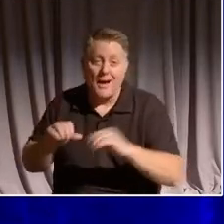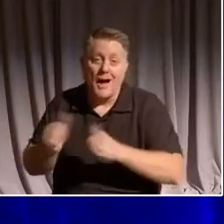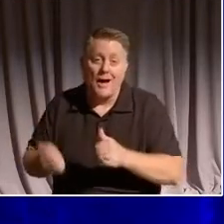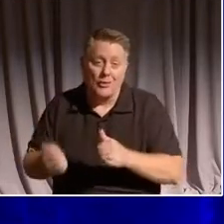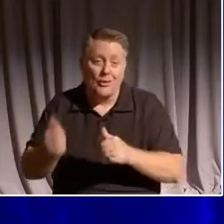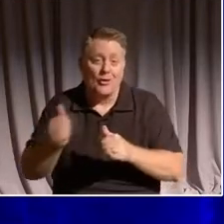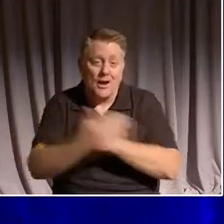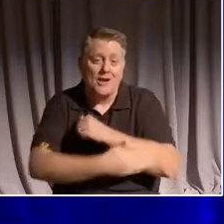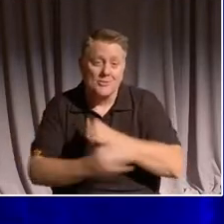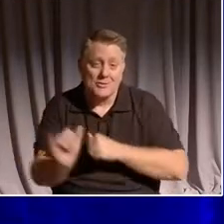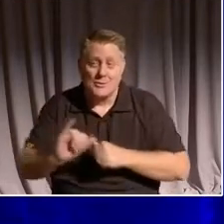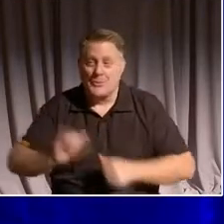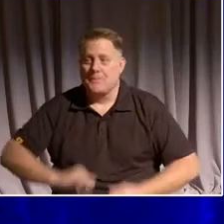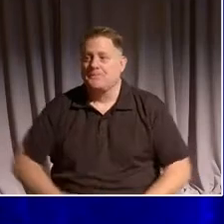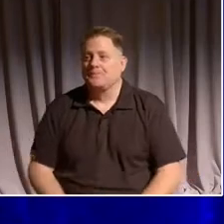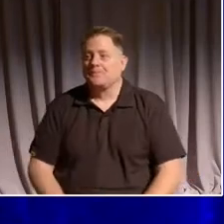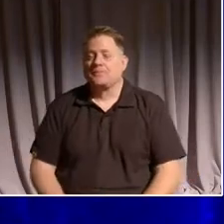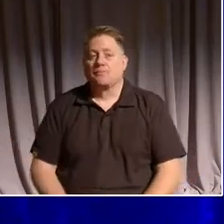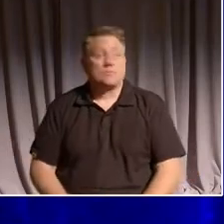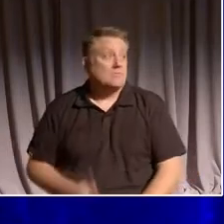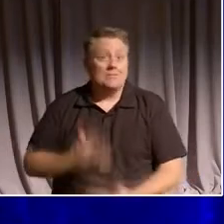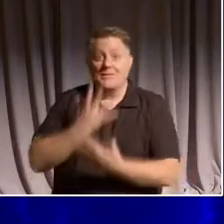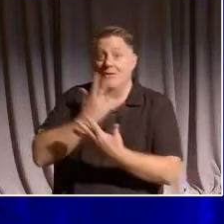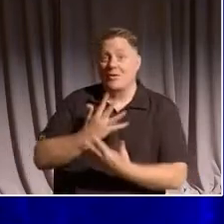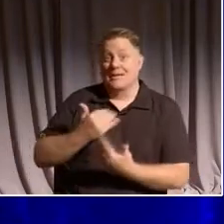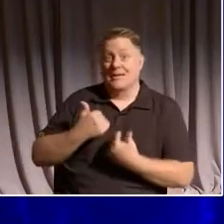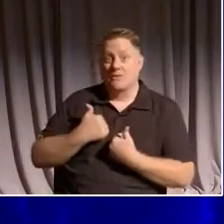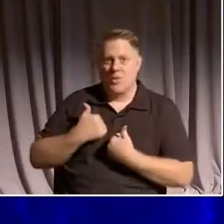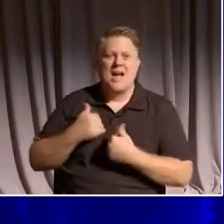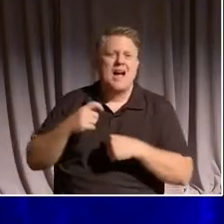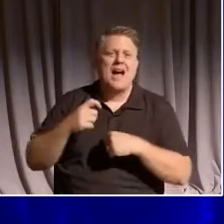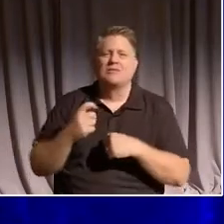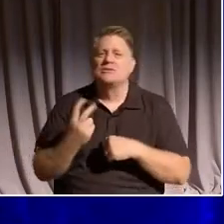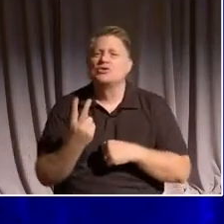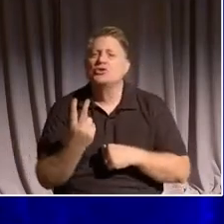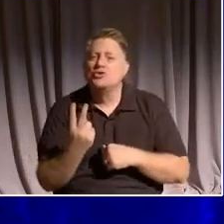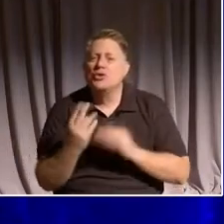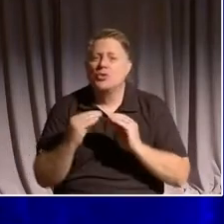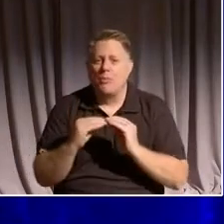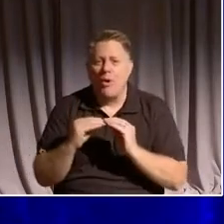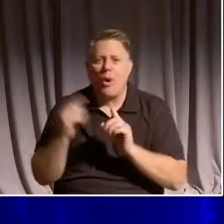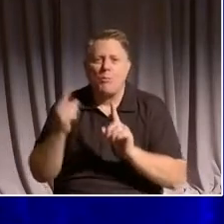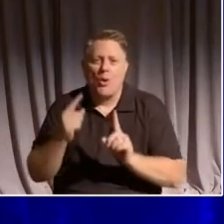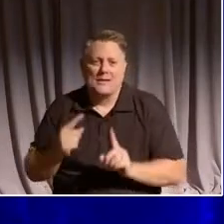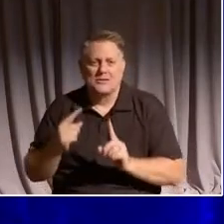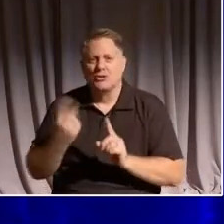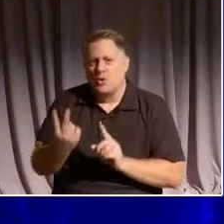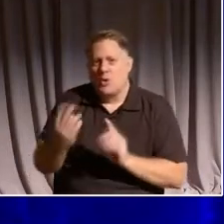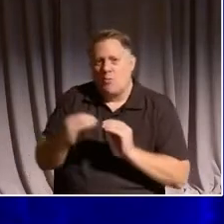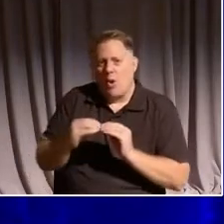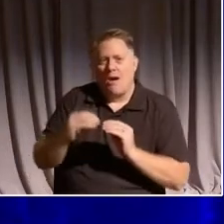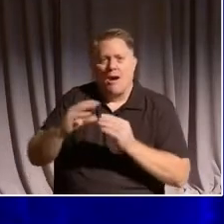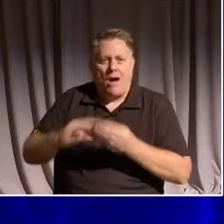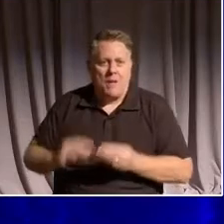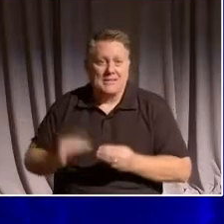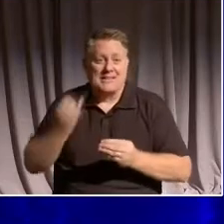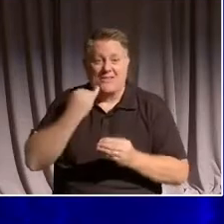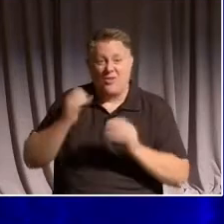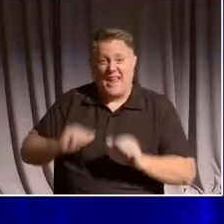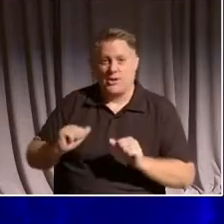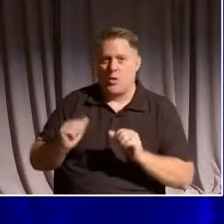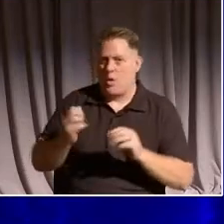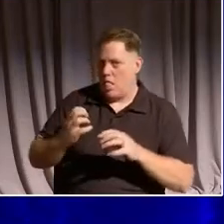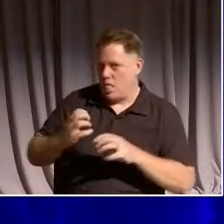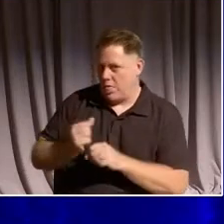other countries. Okay, we unfortunately have time for 2 more points, 2 more comments, if you're able to do them